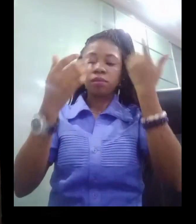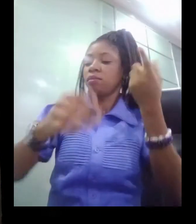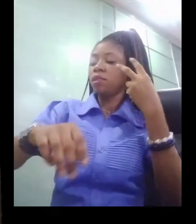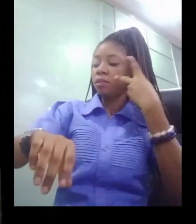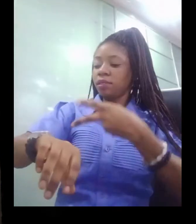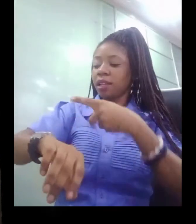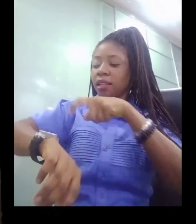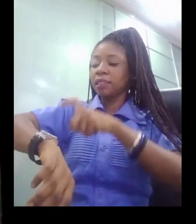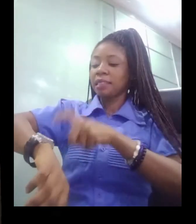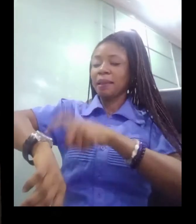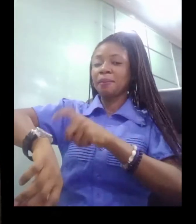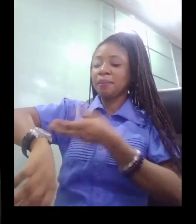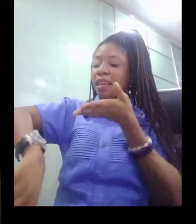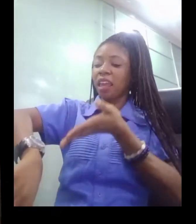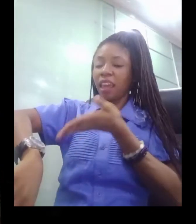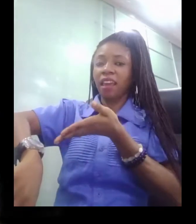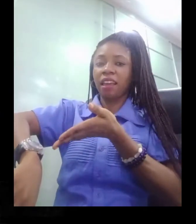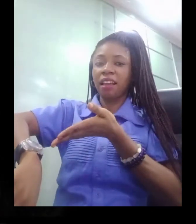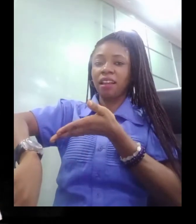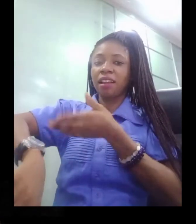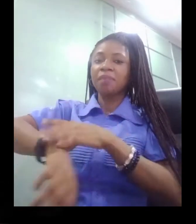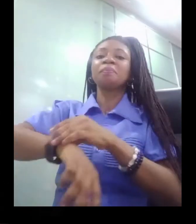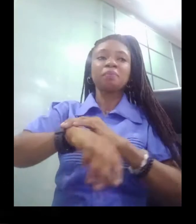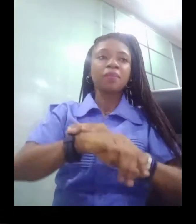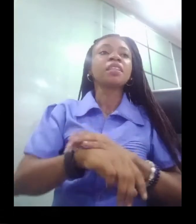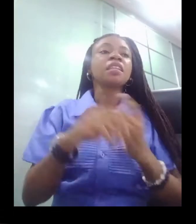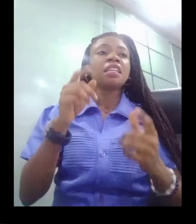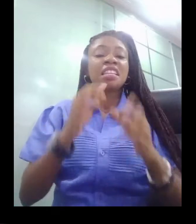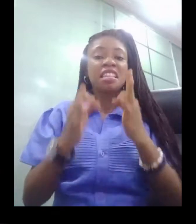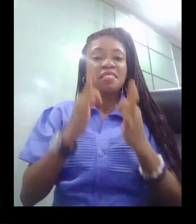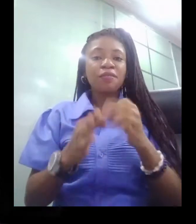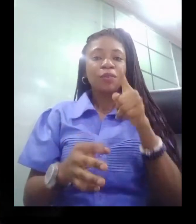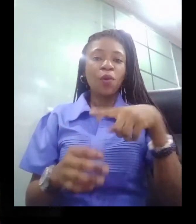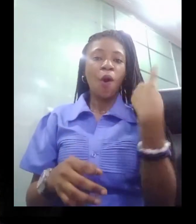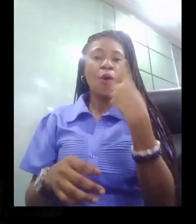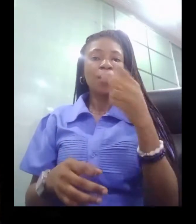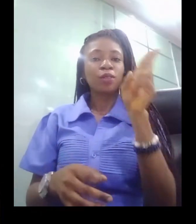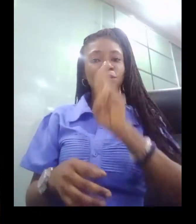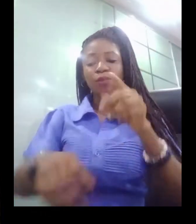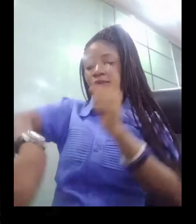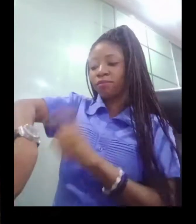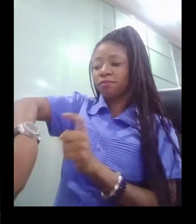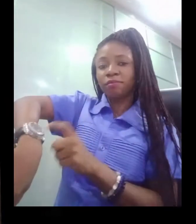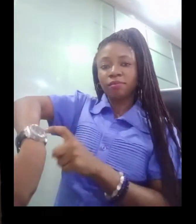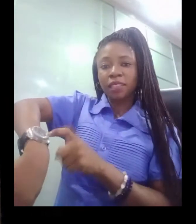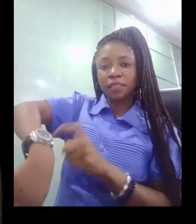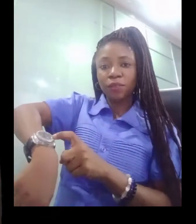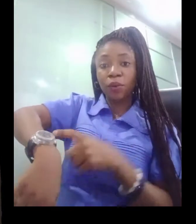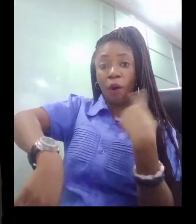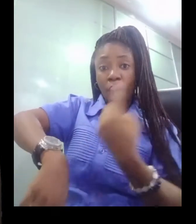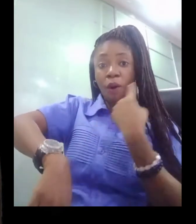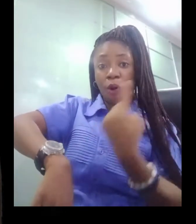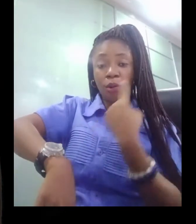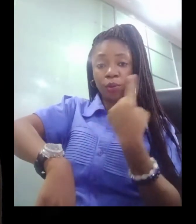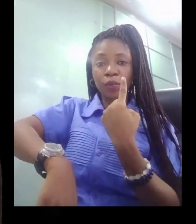time here, like this. If you are a watch wearer, a regular